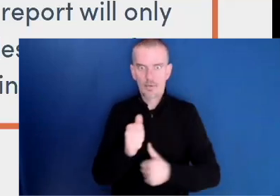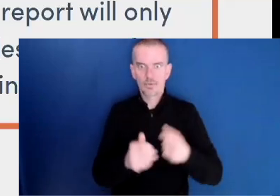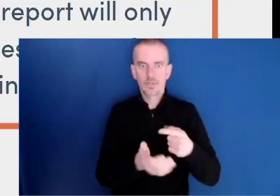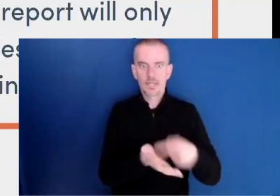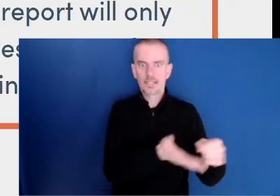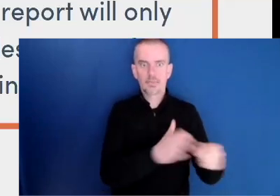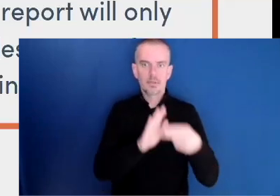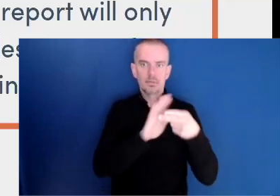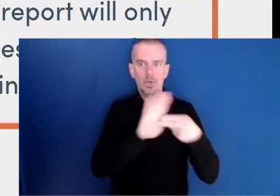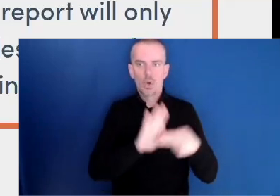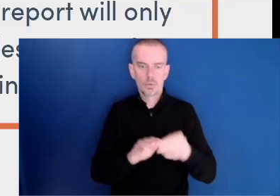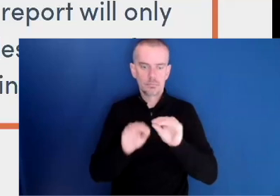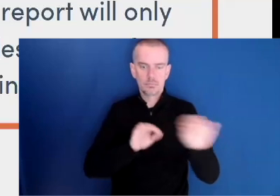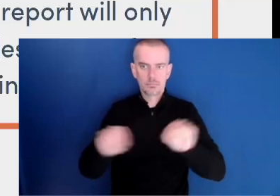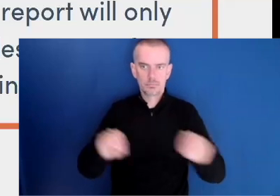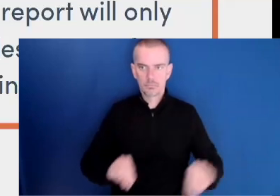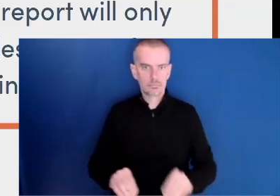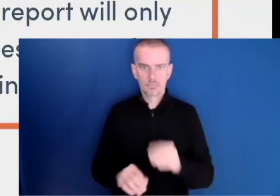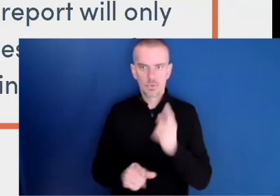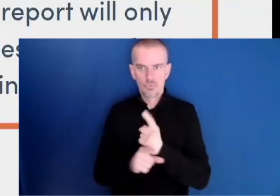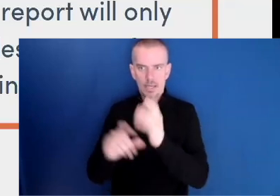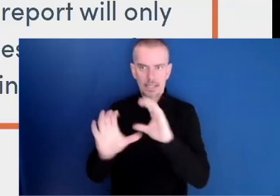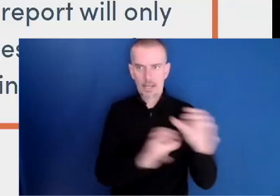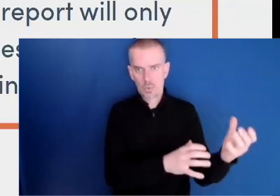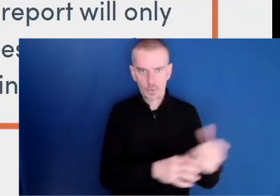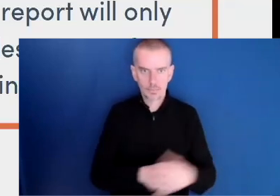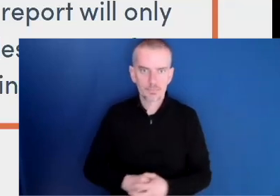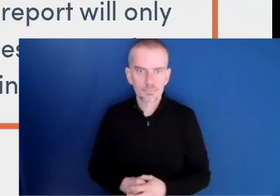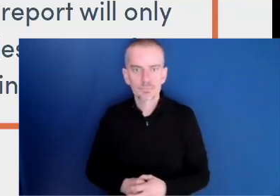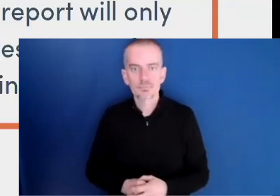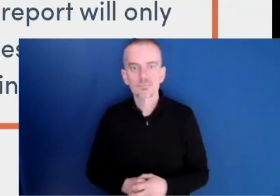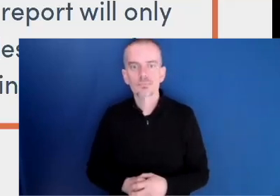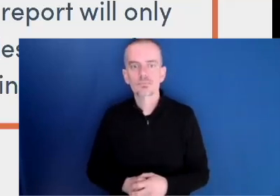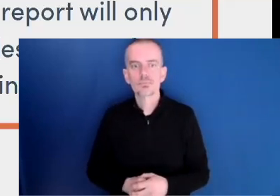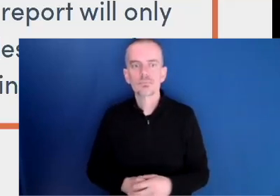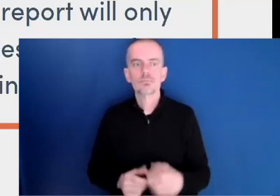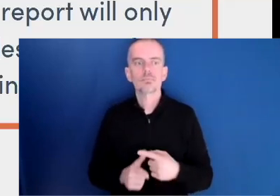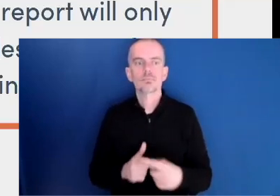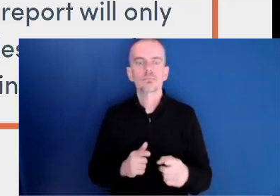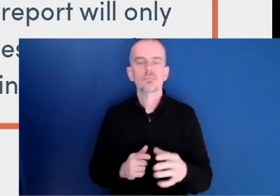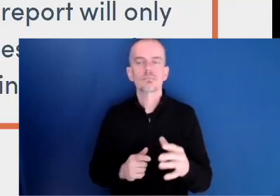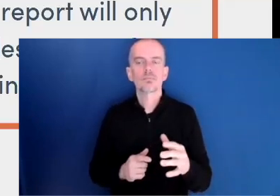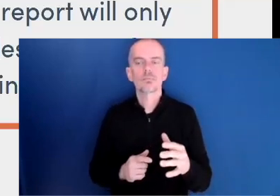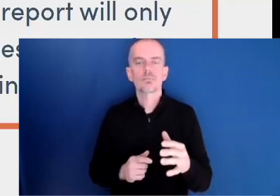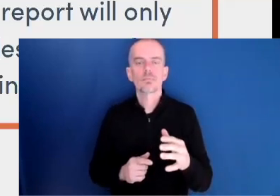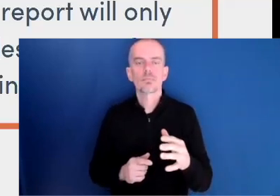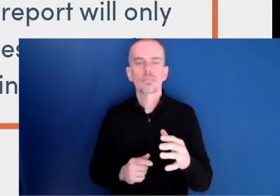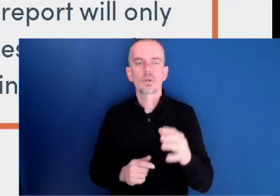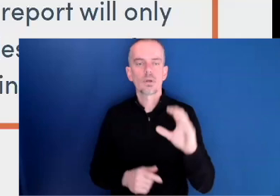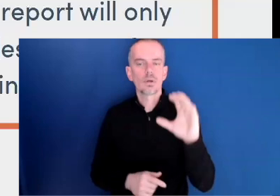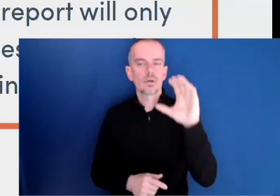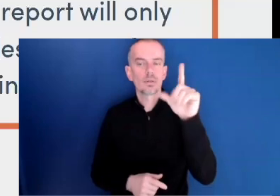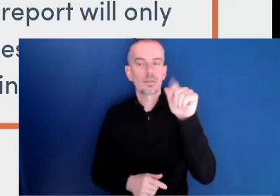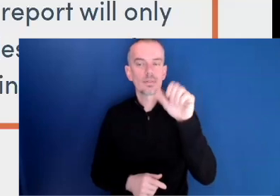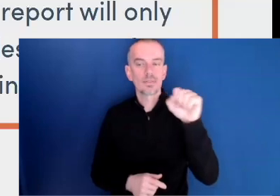into its respective category. And then if you'll notice, we're only using these classes to